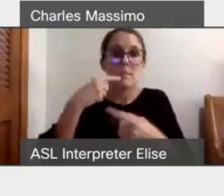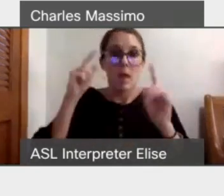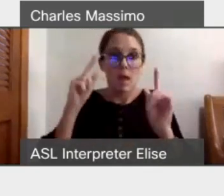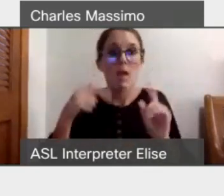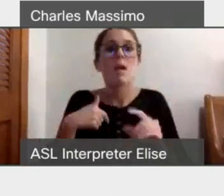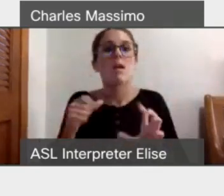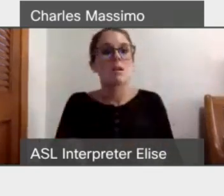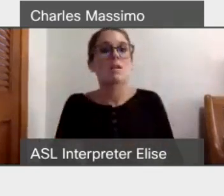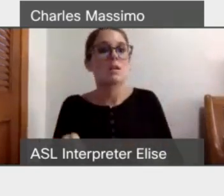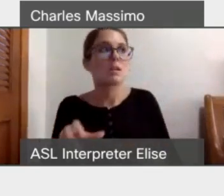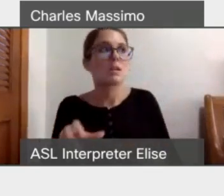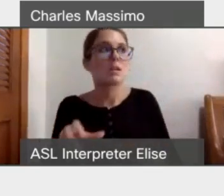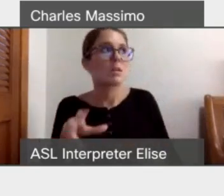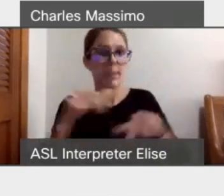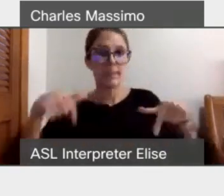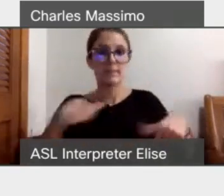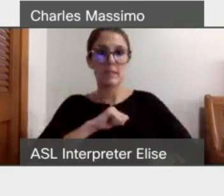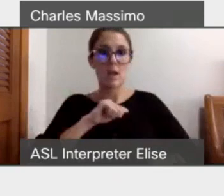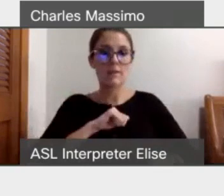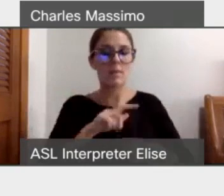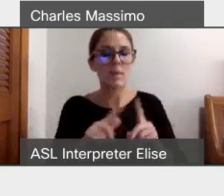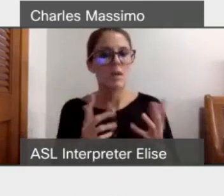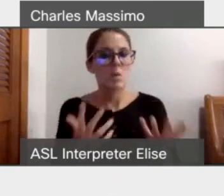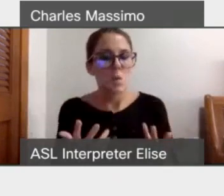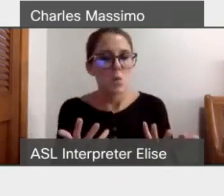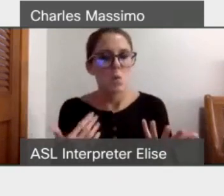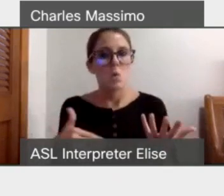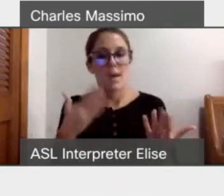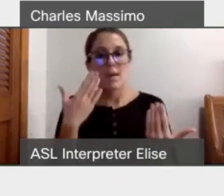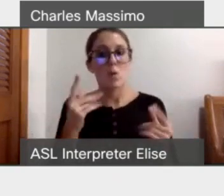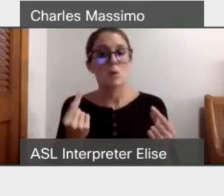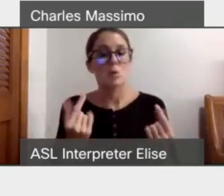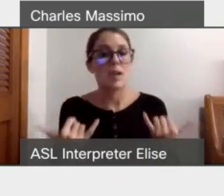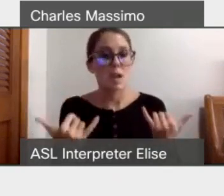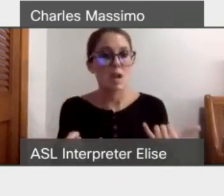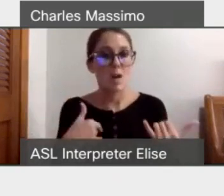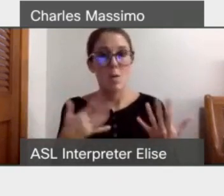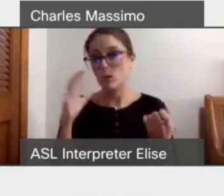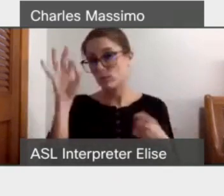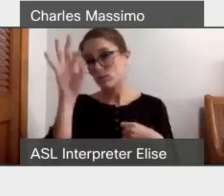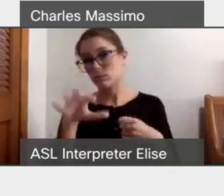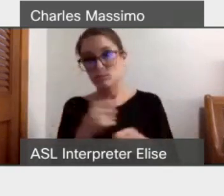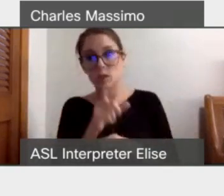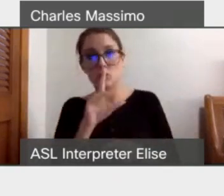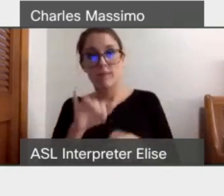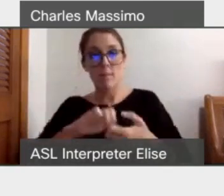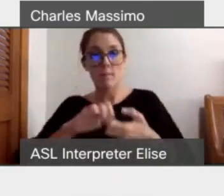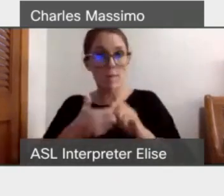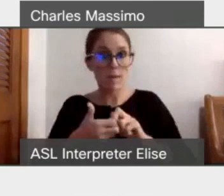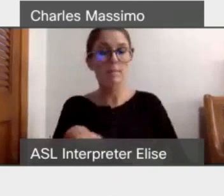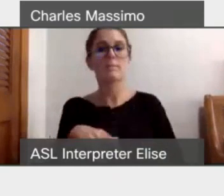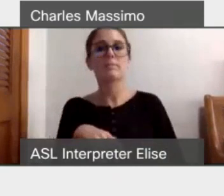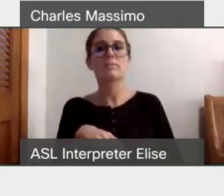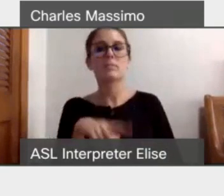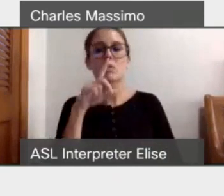be able to work on this. But I don't know what to do right now. So I just want to make sure everyone's aware of that problem, and